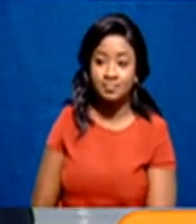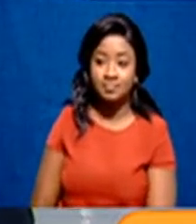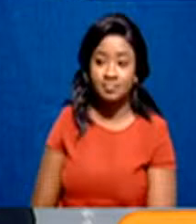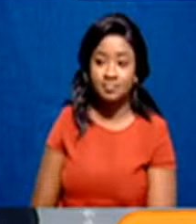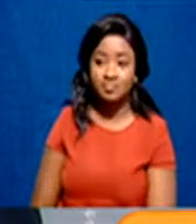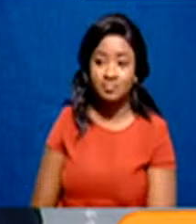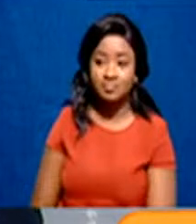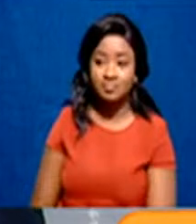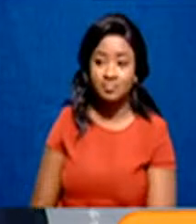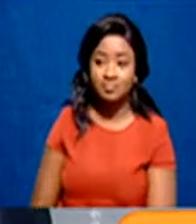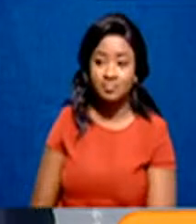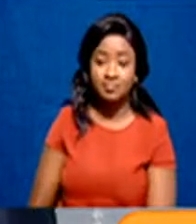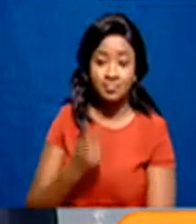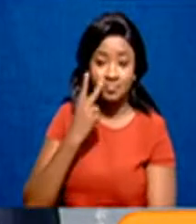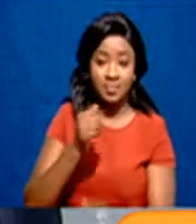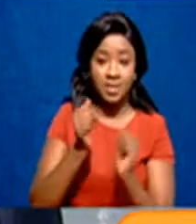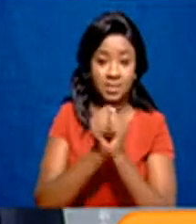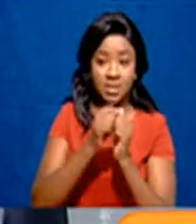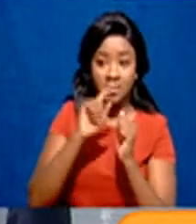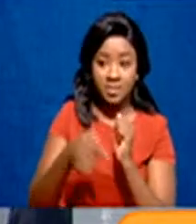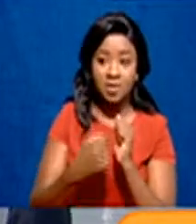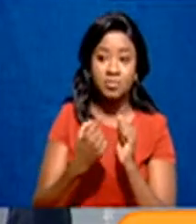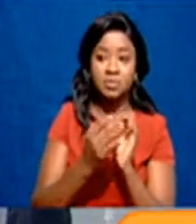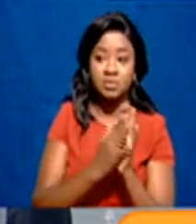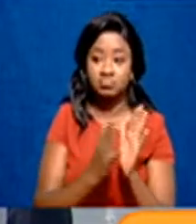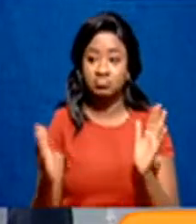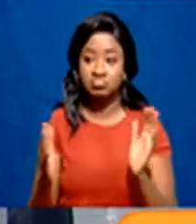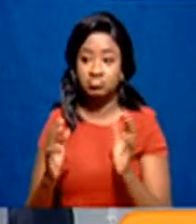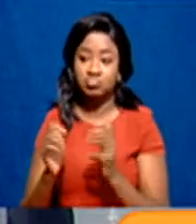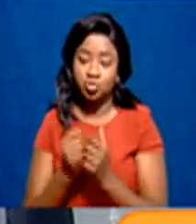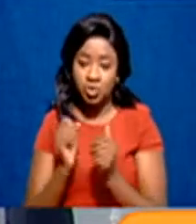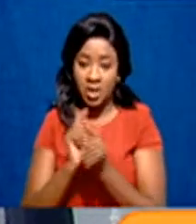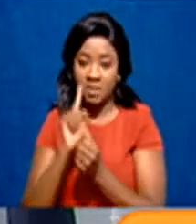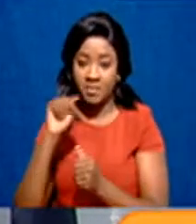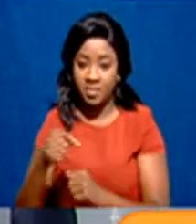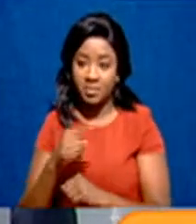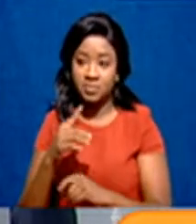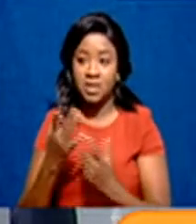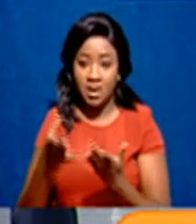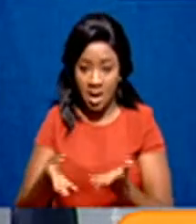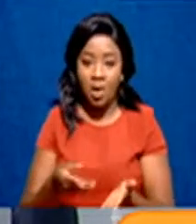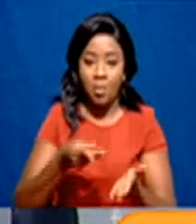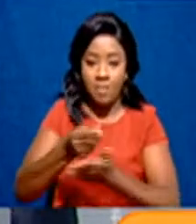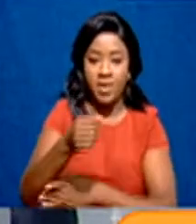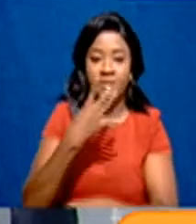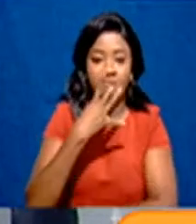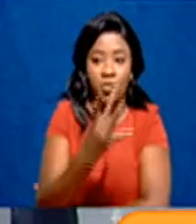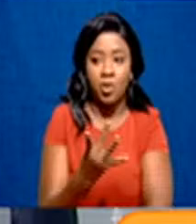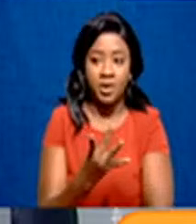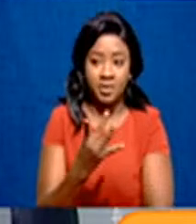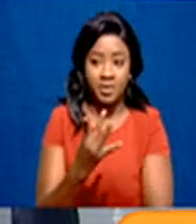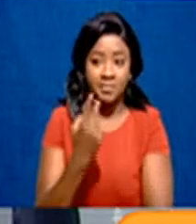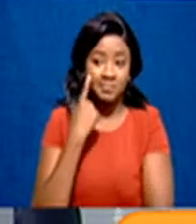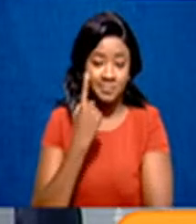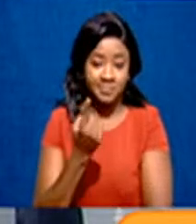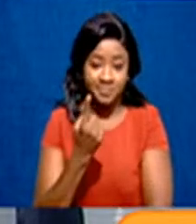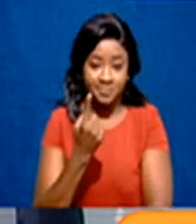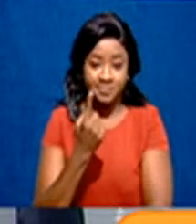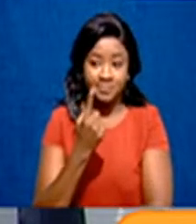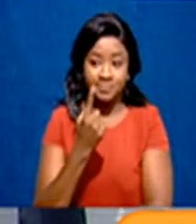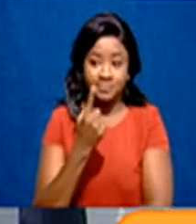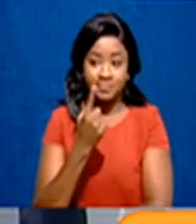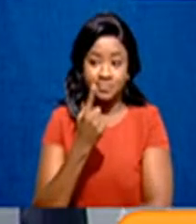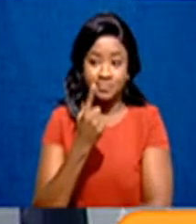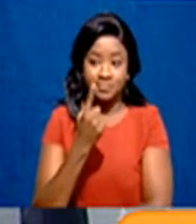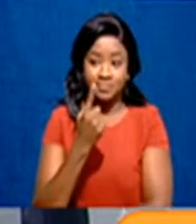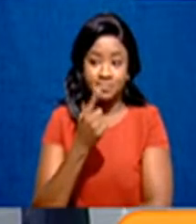at the 10,000 to 11,999. As it stands right now, they're paying 400 shillings. You'll realize they increase by about 100